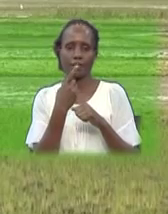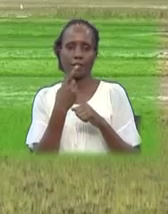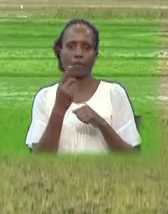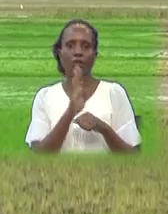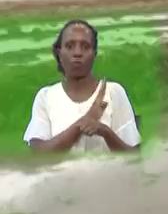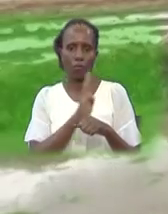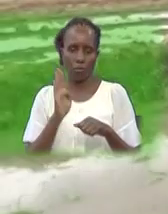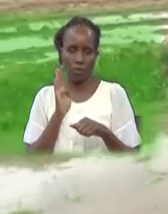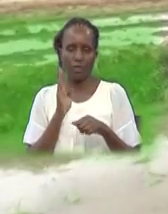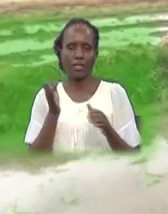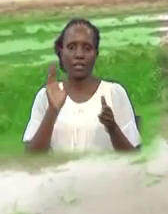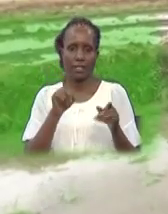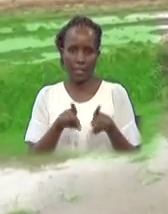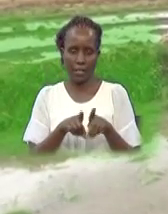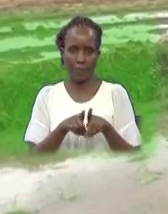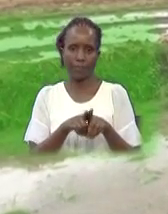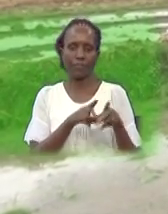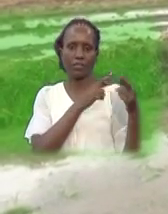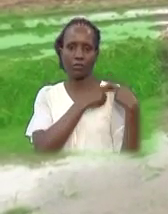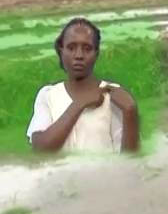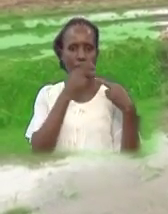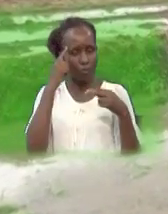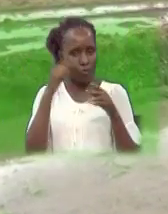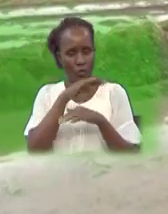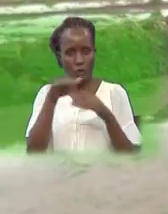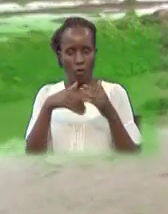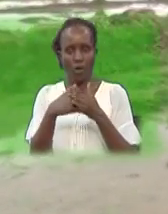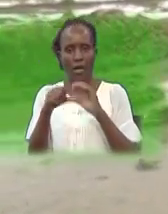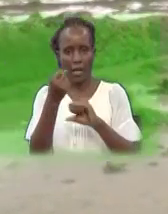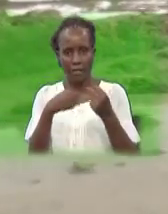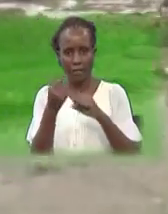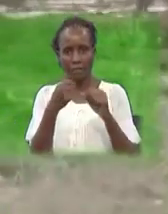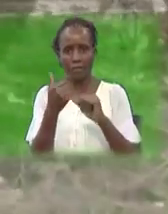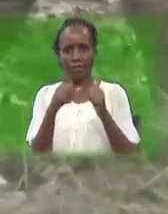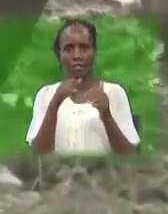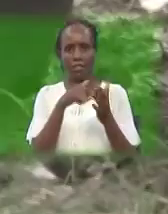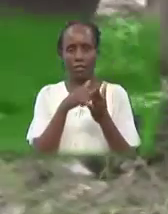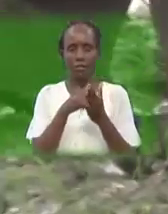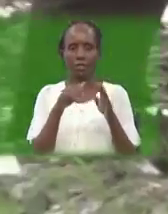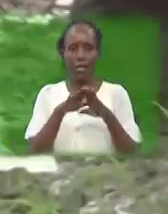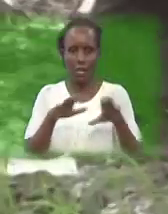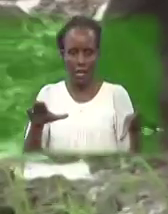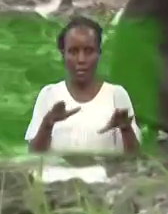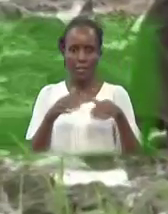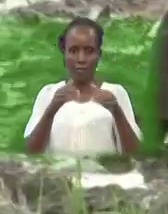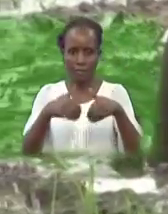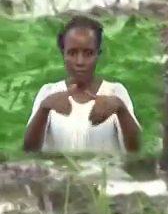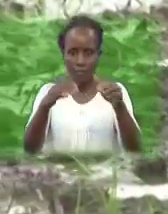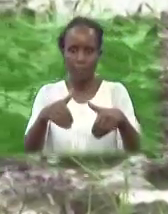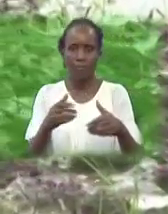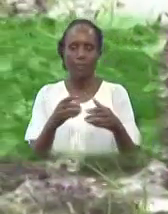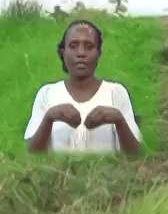The board was responsible for all the activities in the production chain which includes land preparation,